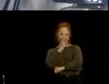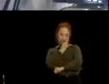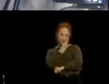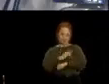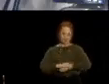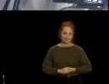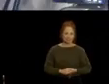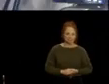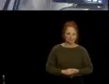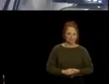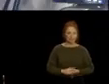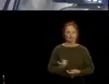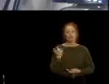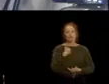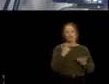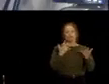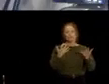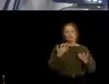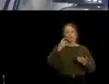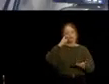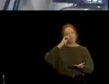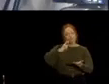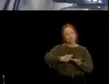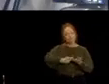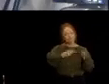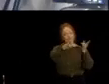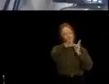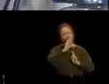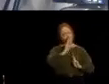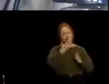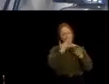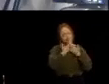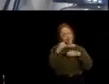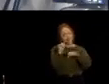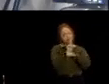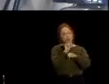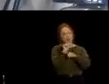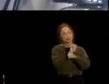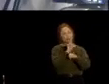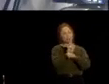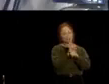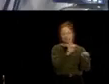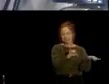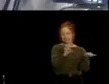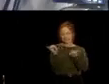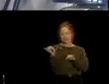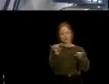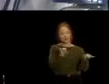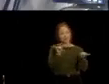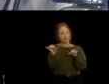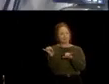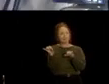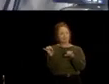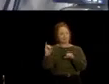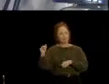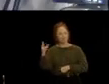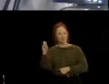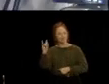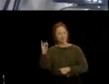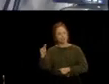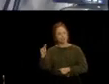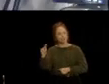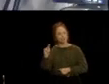We wanted to recognize good work and honor that same part of commitment to people